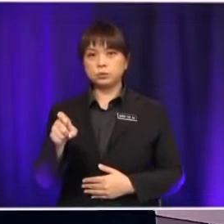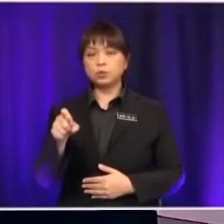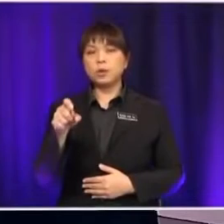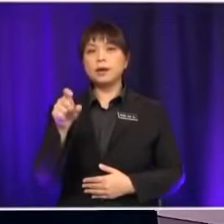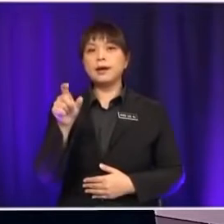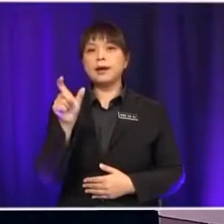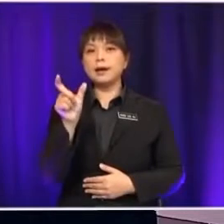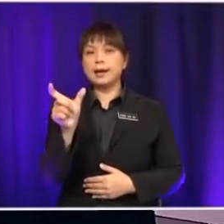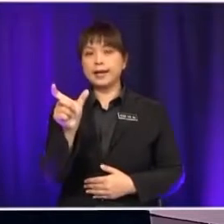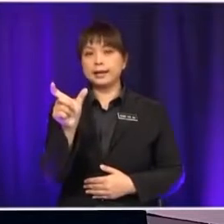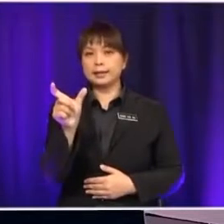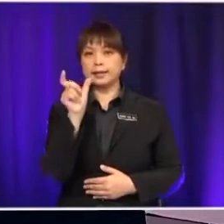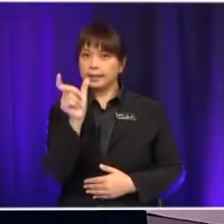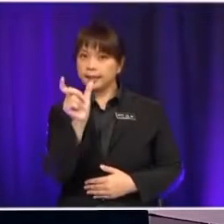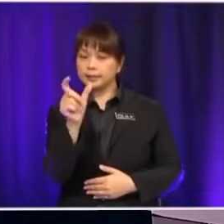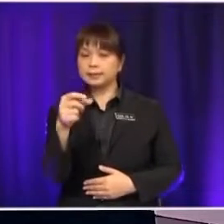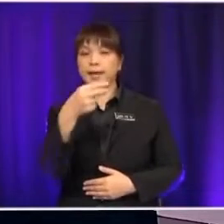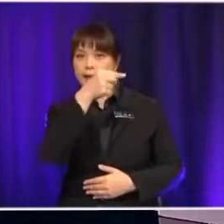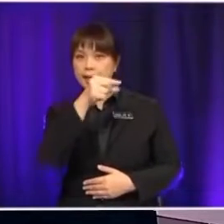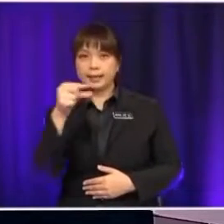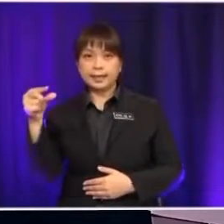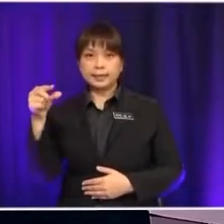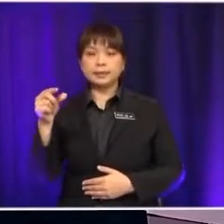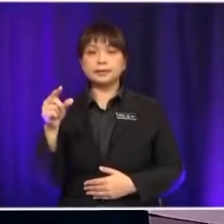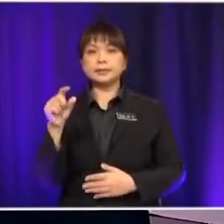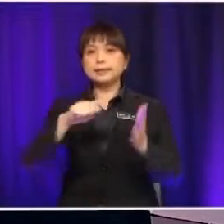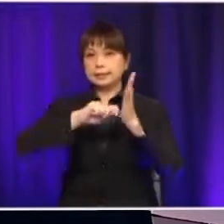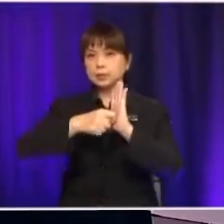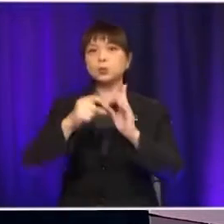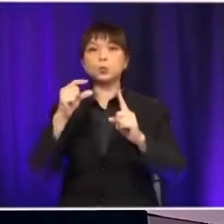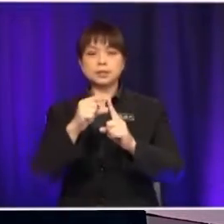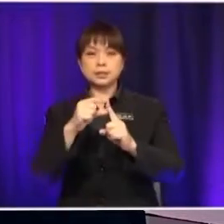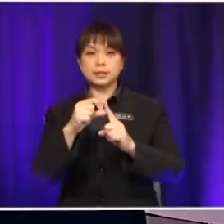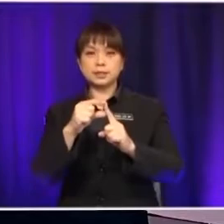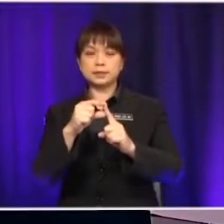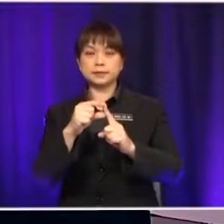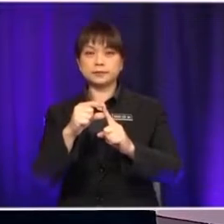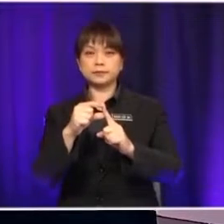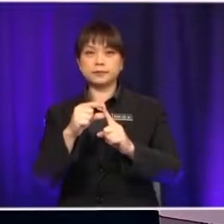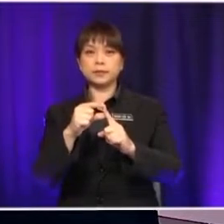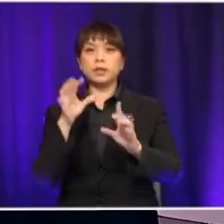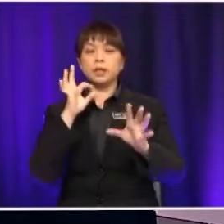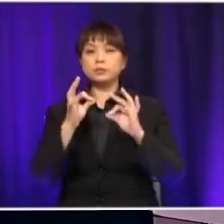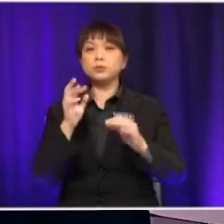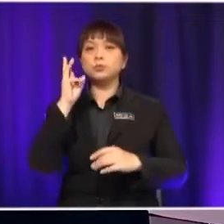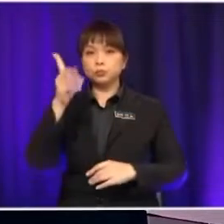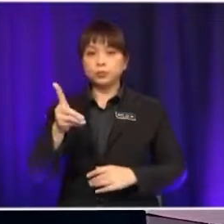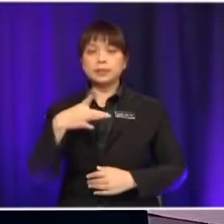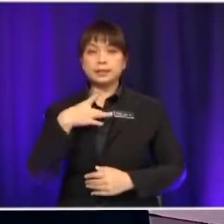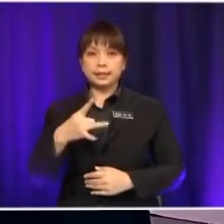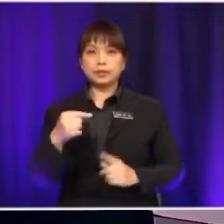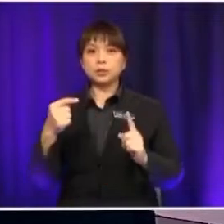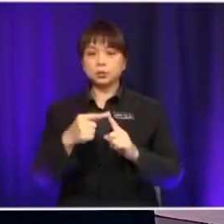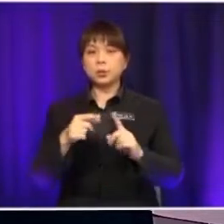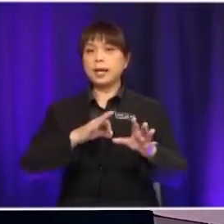for example, is it cheap or it is expensive? So those keywords normally, if you would like to describe something, so